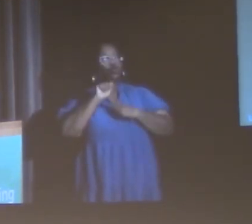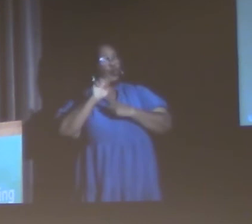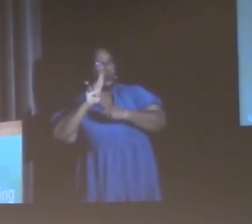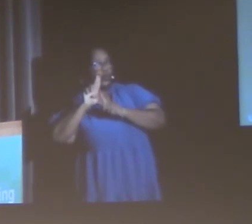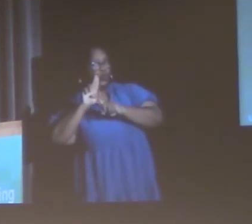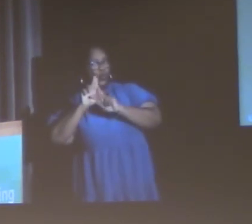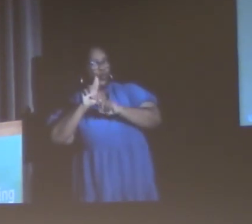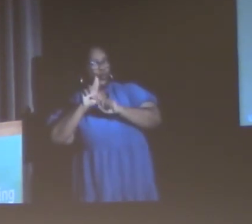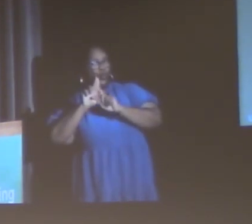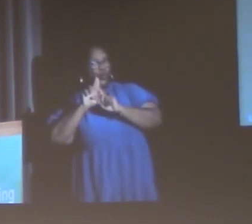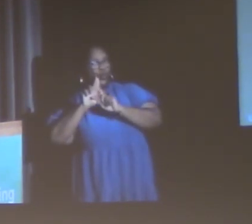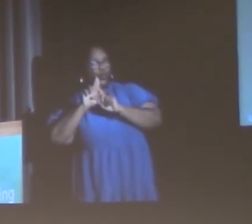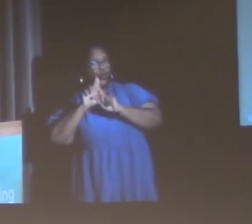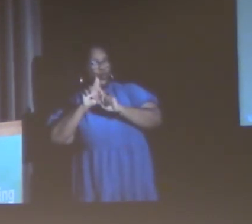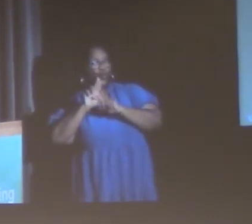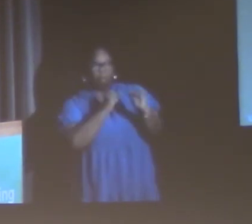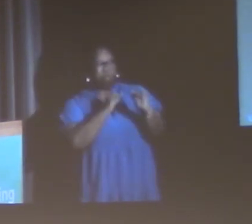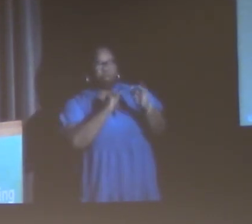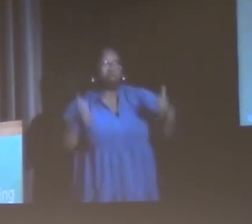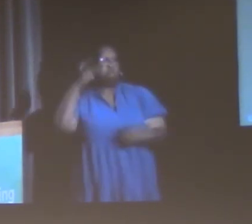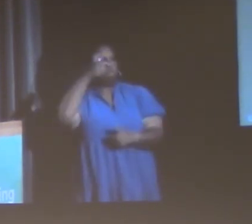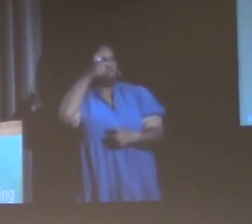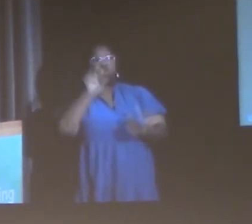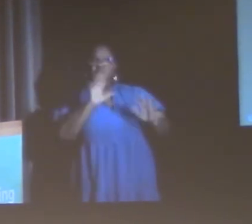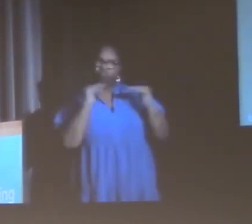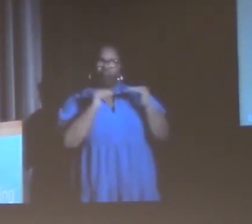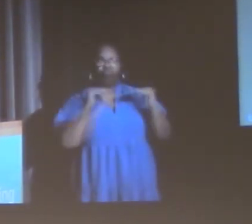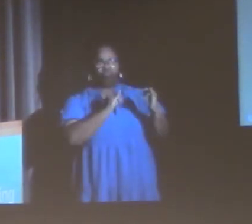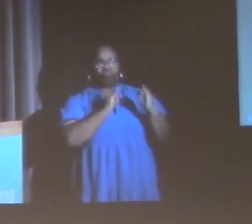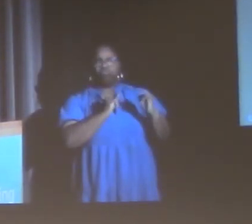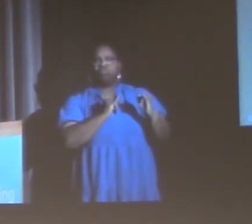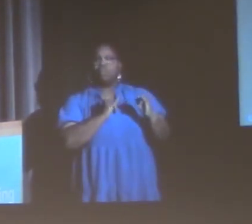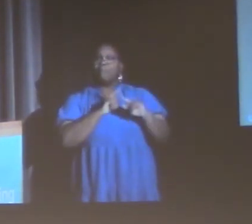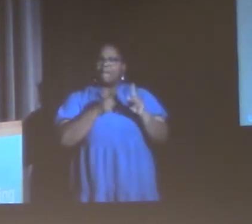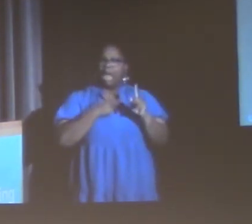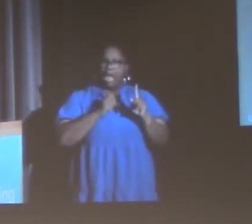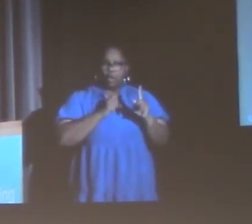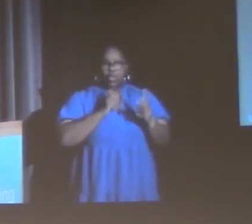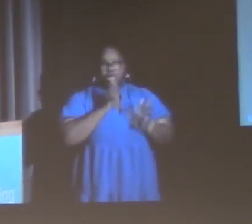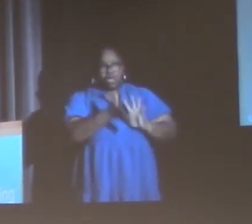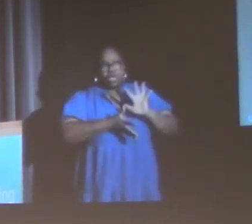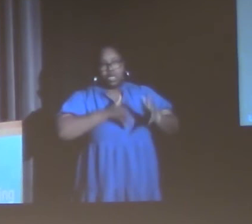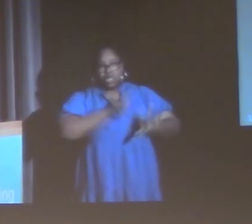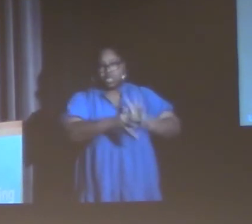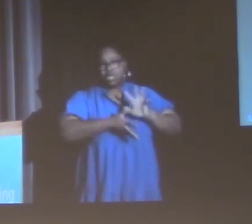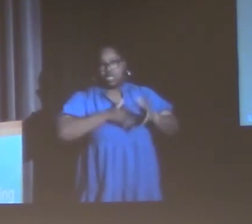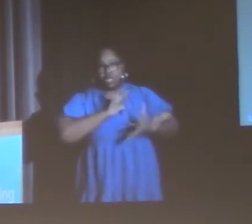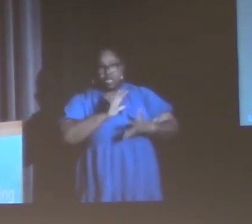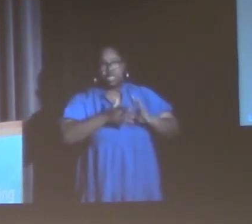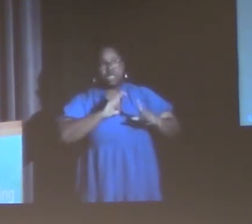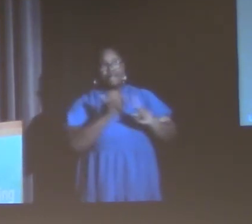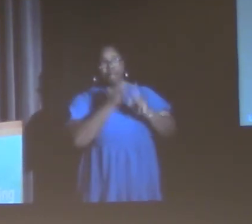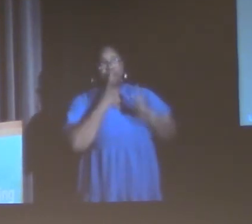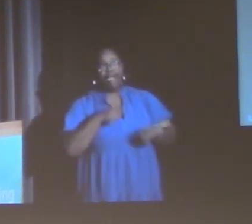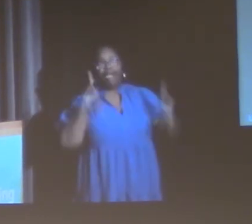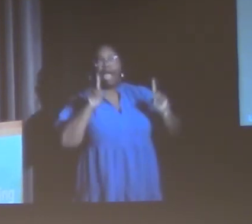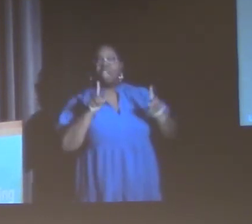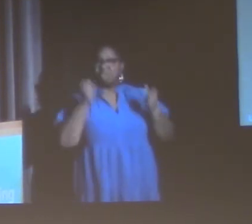you. But I had to work to convince him of that. And it always bothered me for years that he